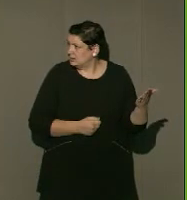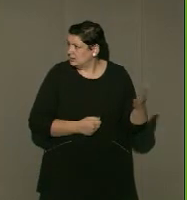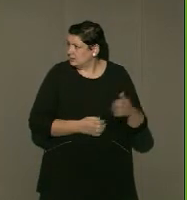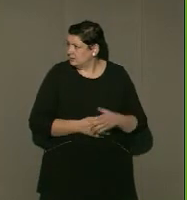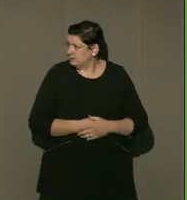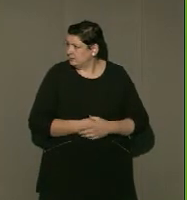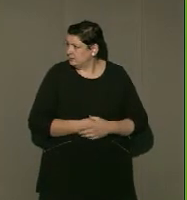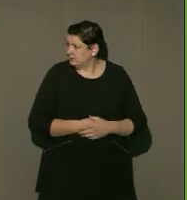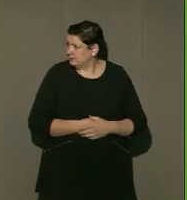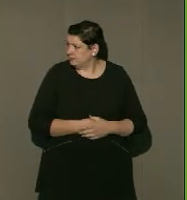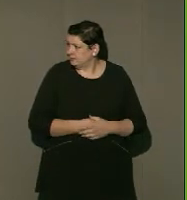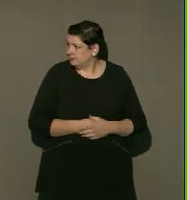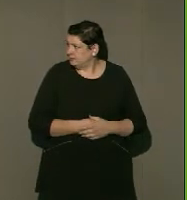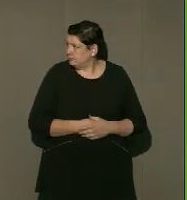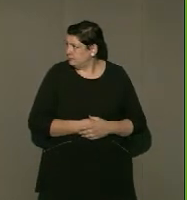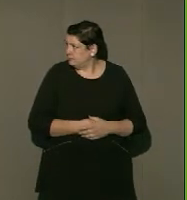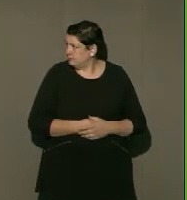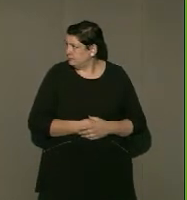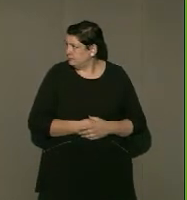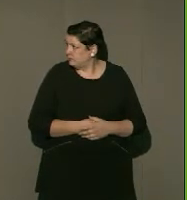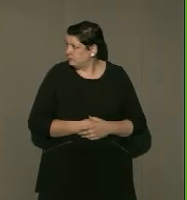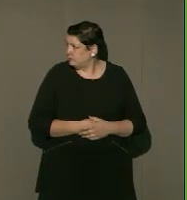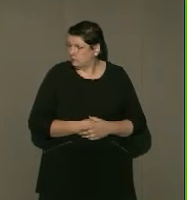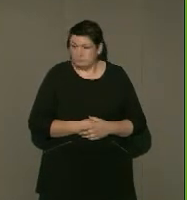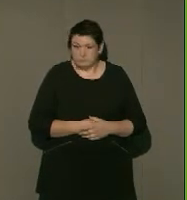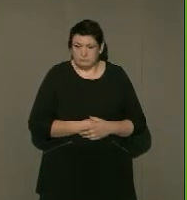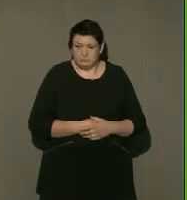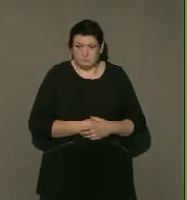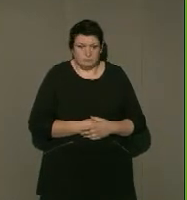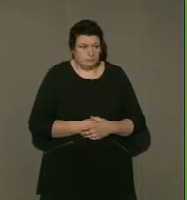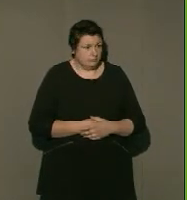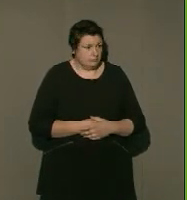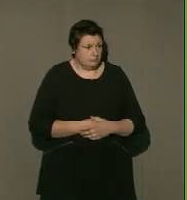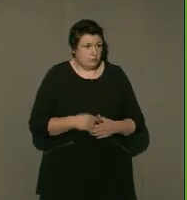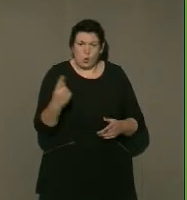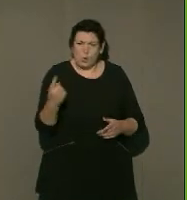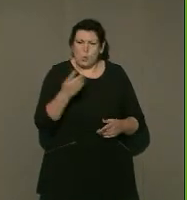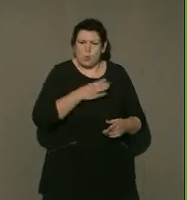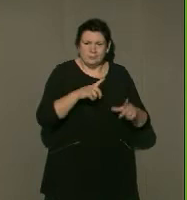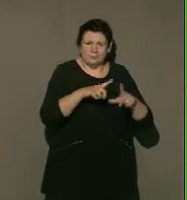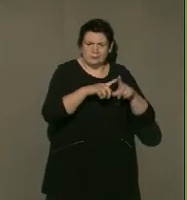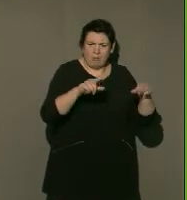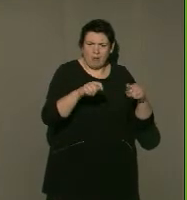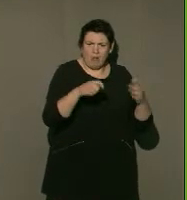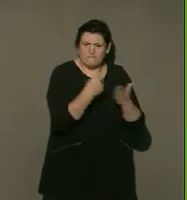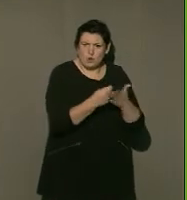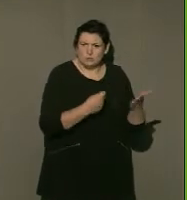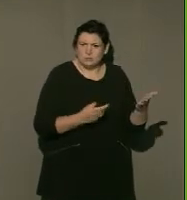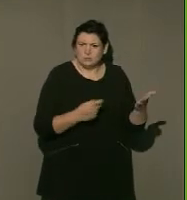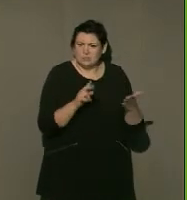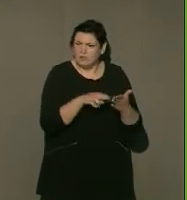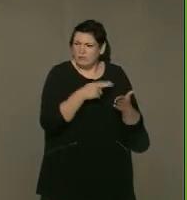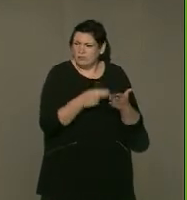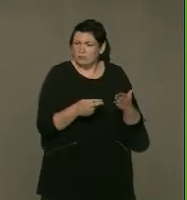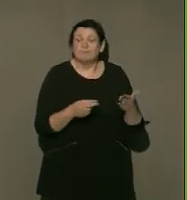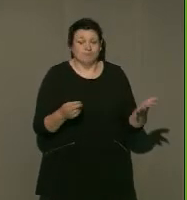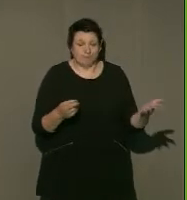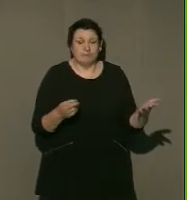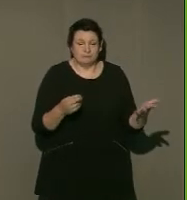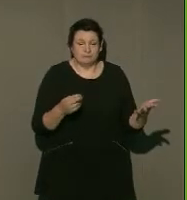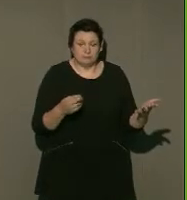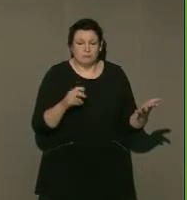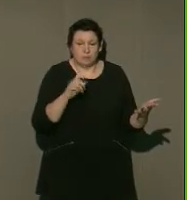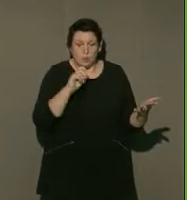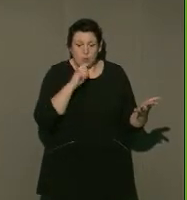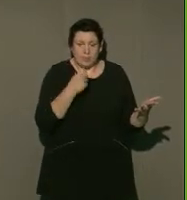Right, apparently we need 10 people for a card vote. Can I see 10? 1, 2, 3, 4. Right, we have more than 10 hands. Okay, so that will be a